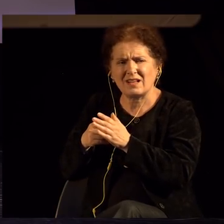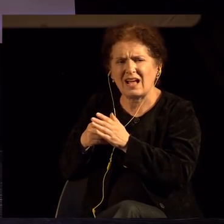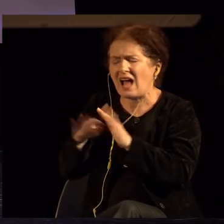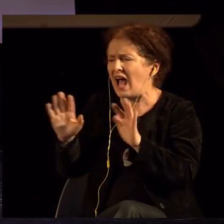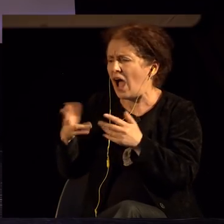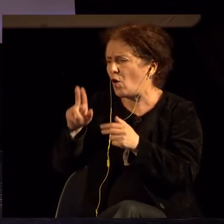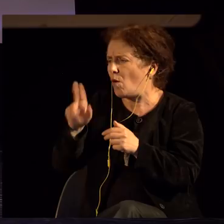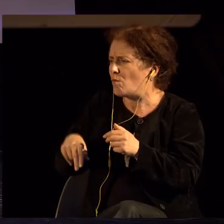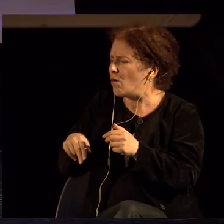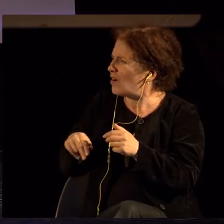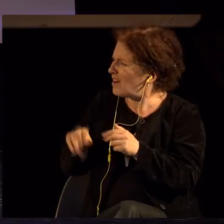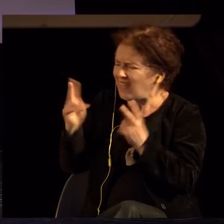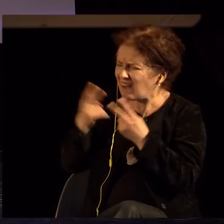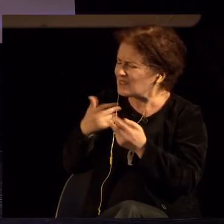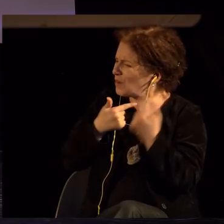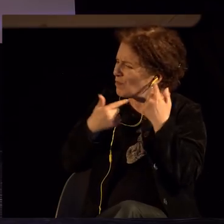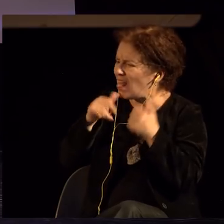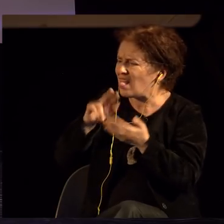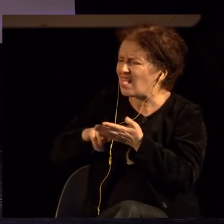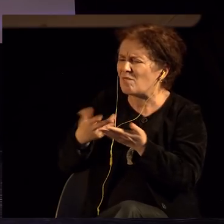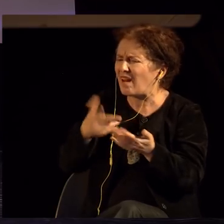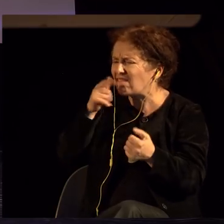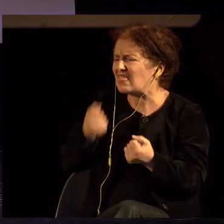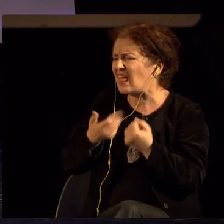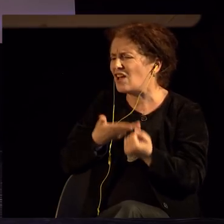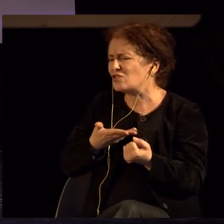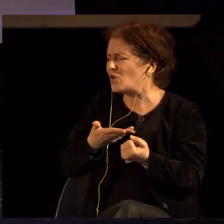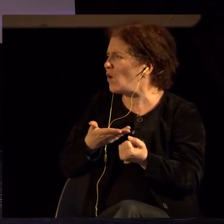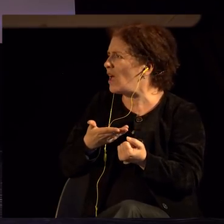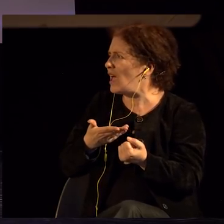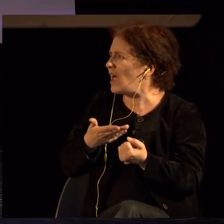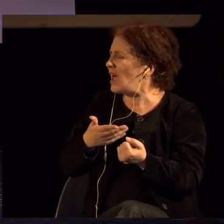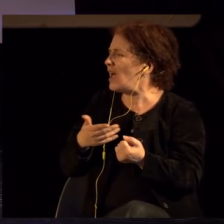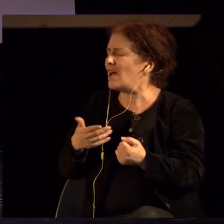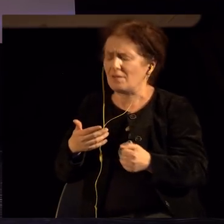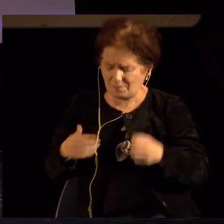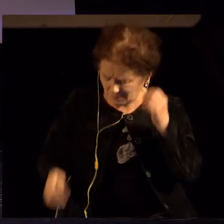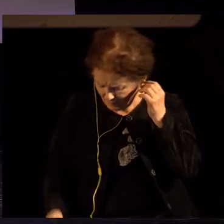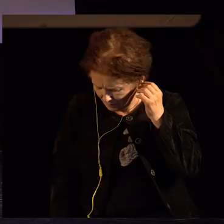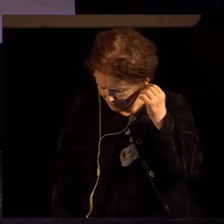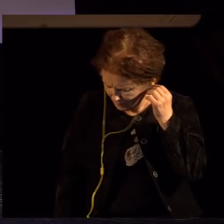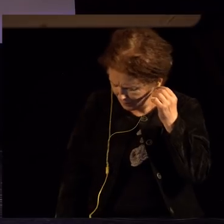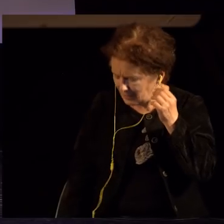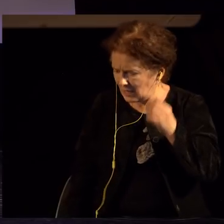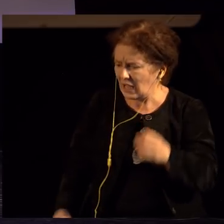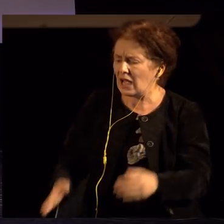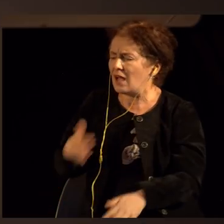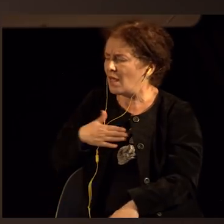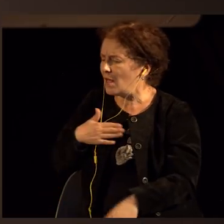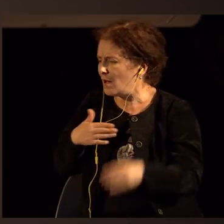That tells me that they have an expectation of how their bodies should work that are really unrealistic.